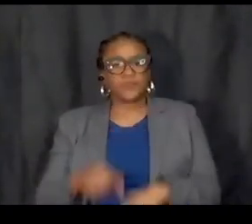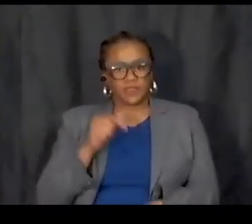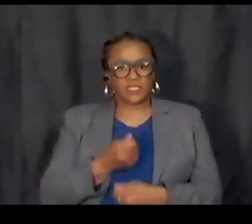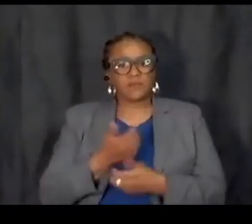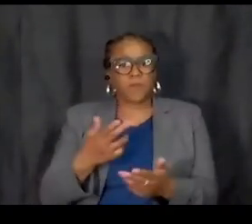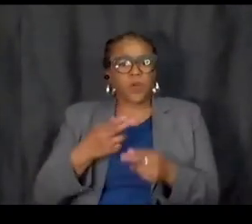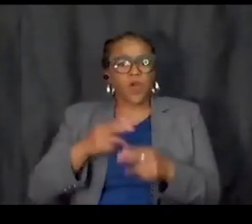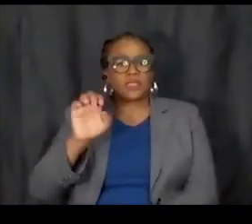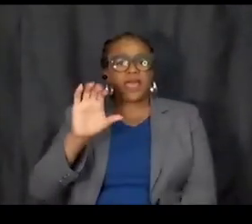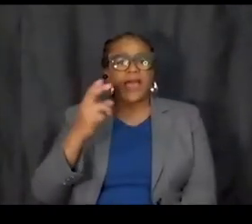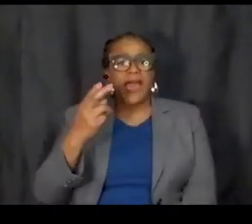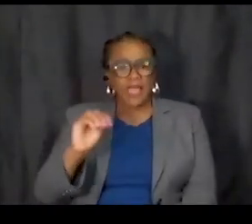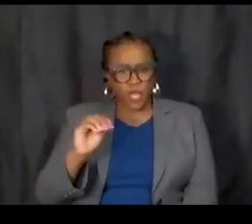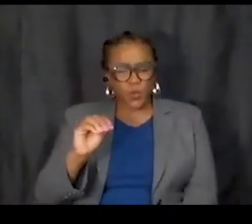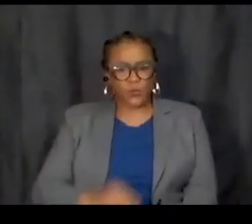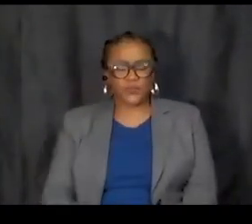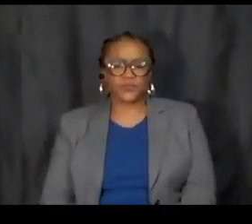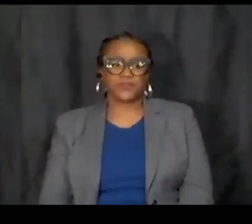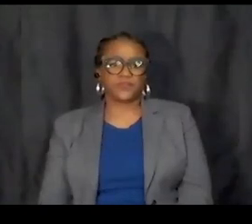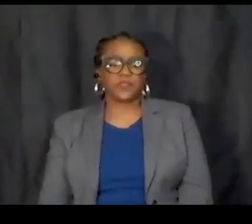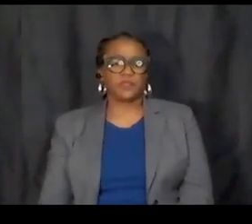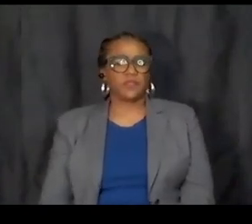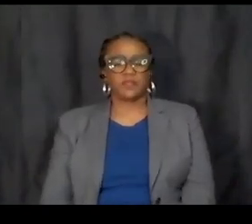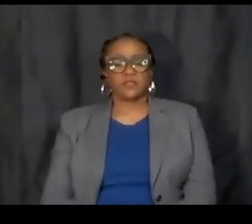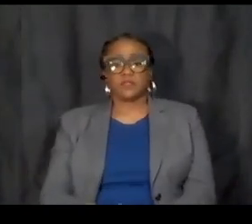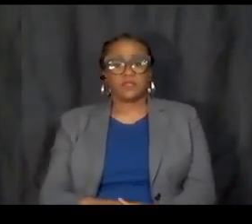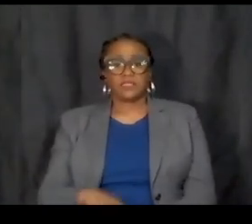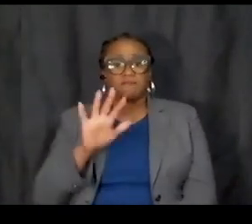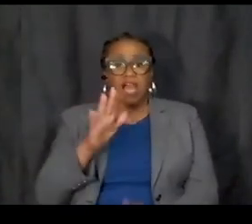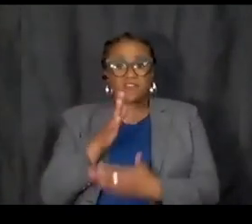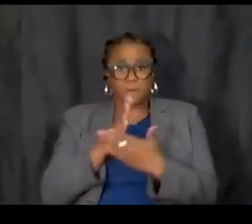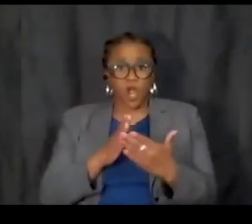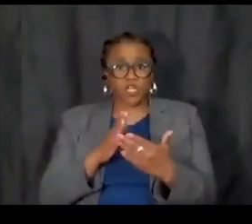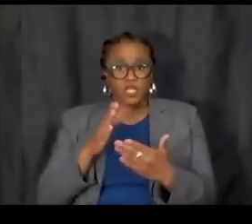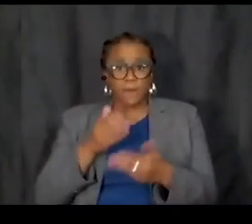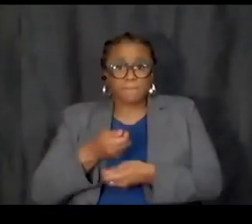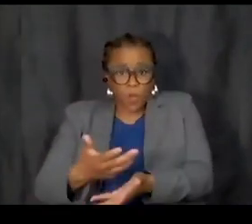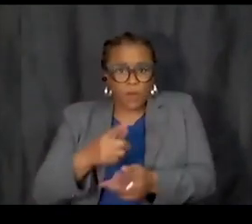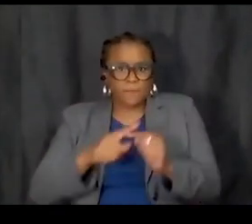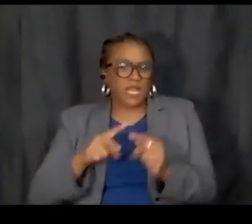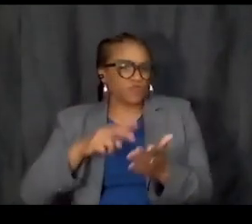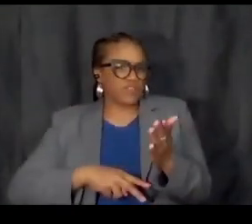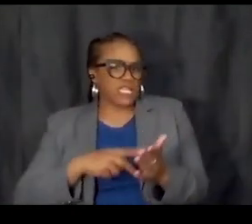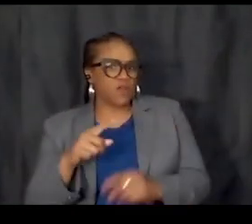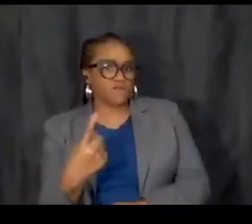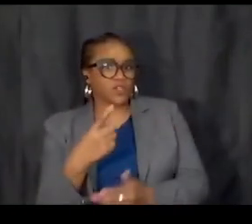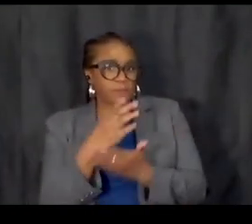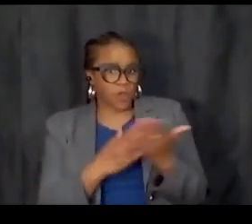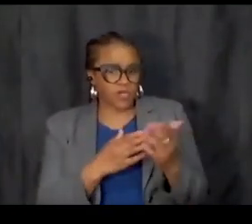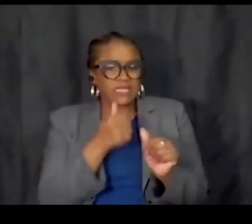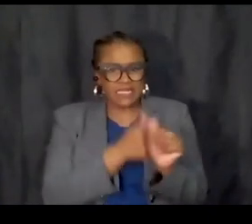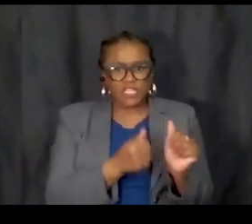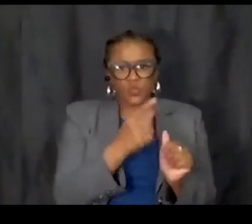This entirety is a five-part poem. I'm just going to read the first part. Each part stands on the page as a kind of pillow of language. And I wrote